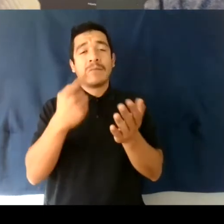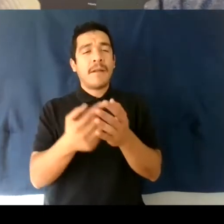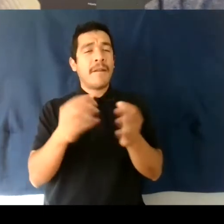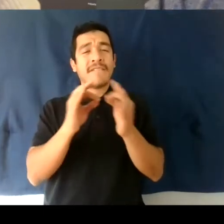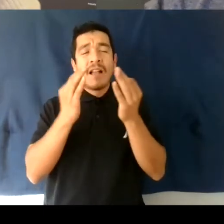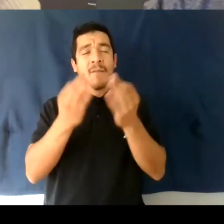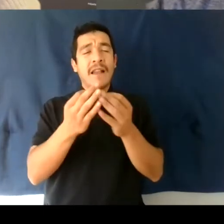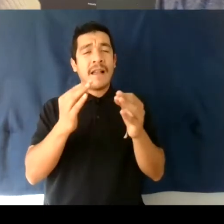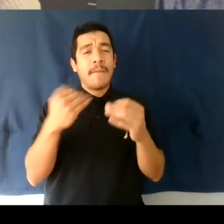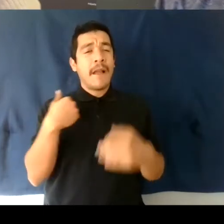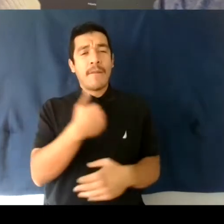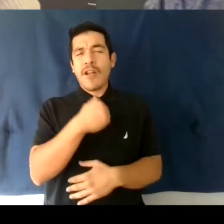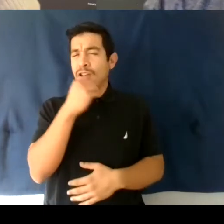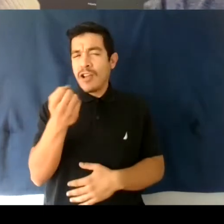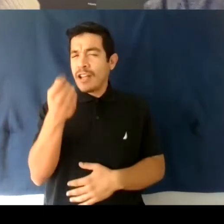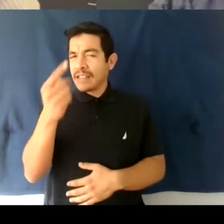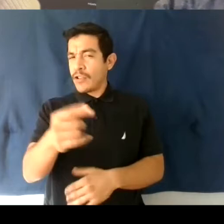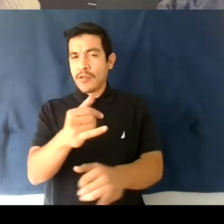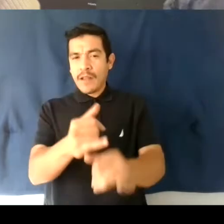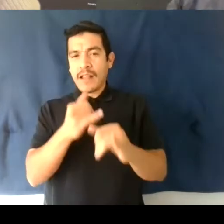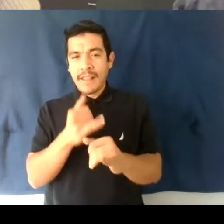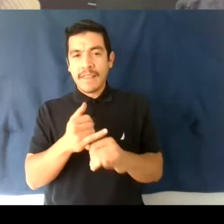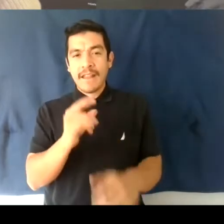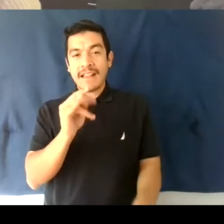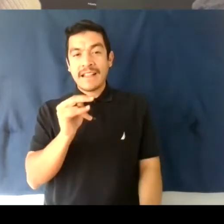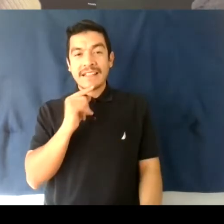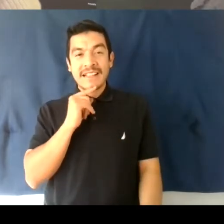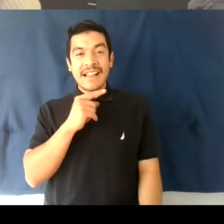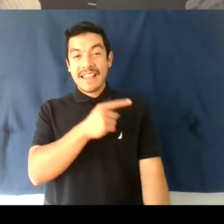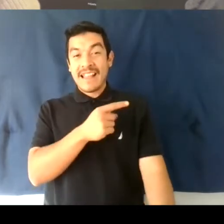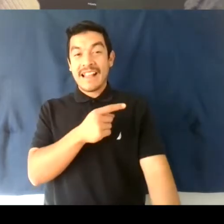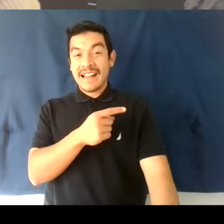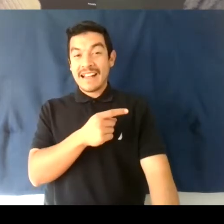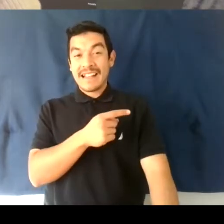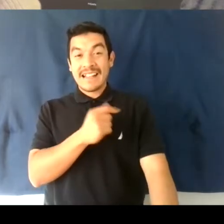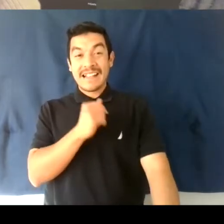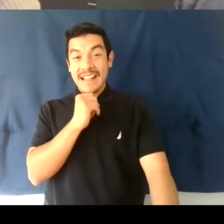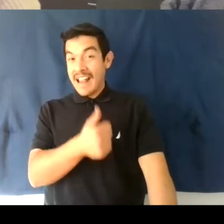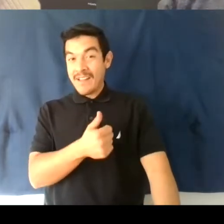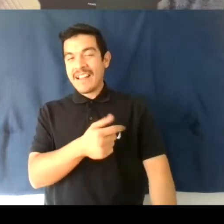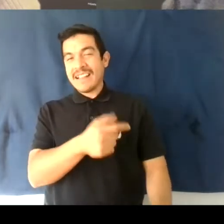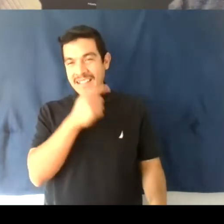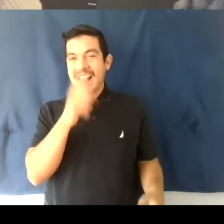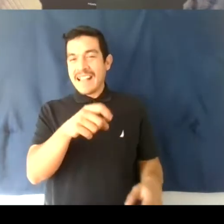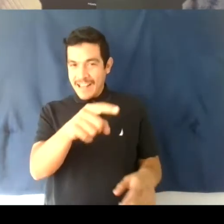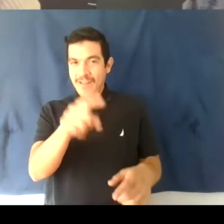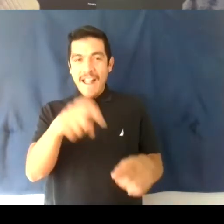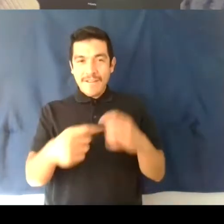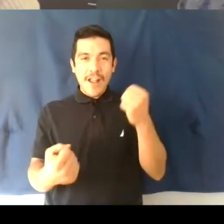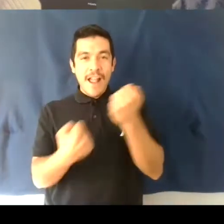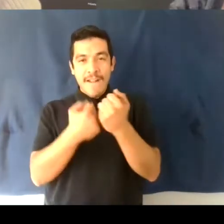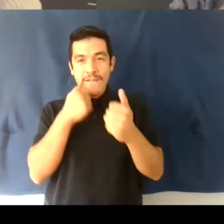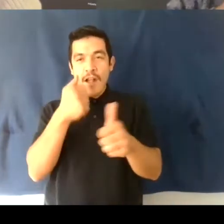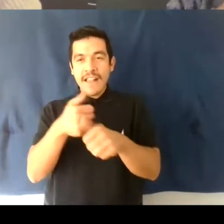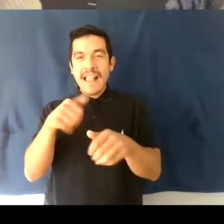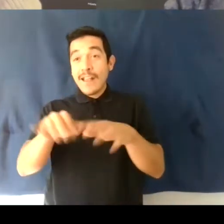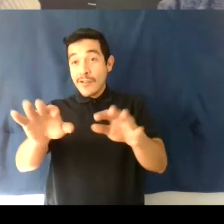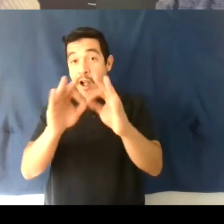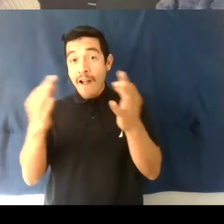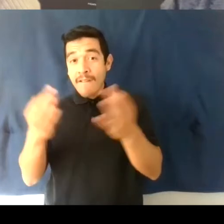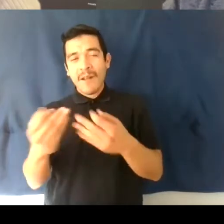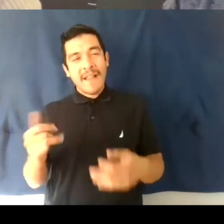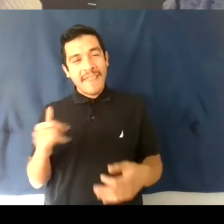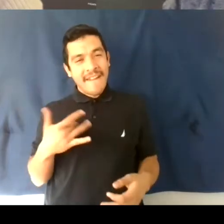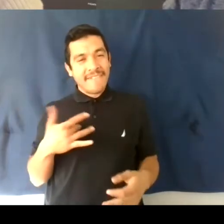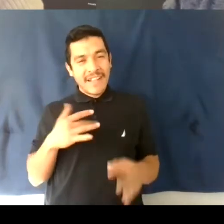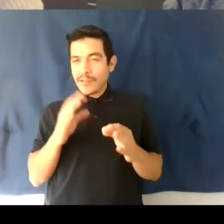like don't necessarily get it either. So it's like Don't get it. yeah, Yes. you have to advocate for yourself within your family, and then that just feels weird.